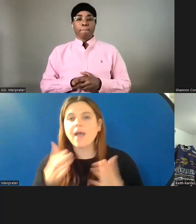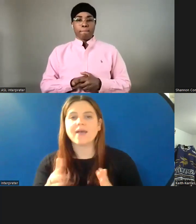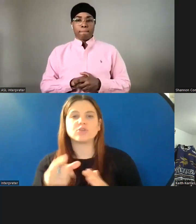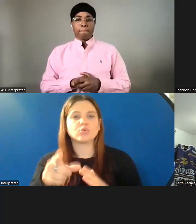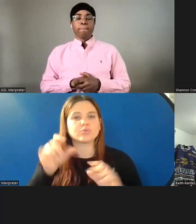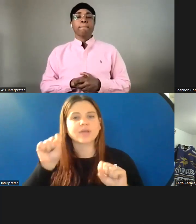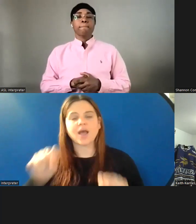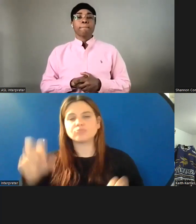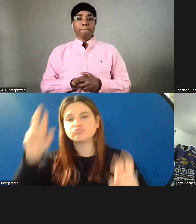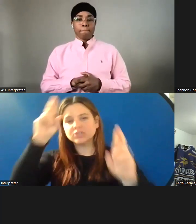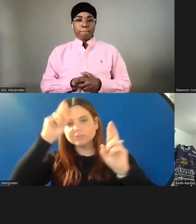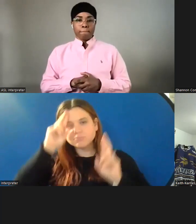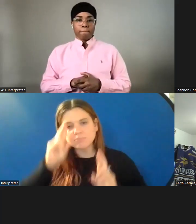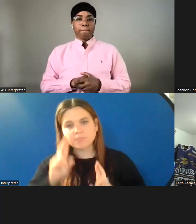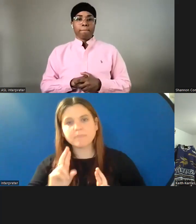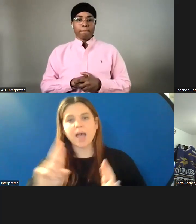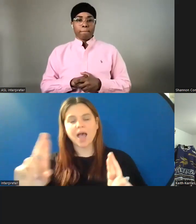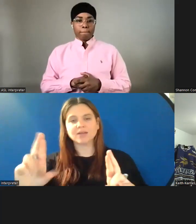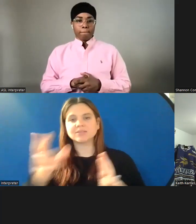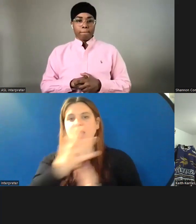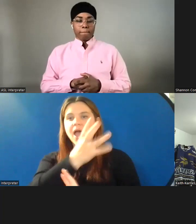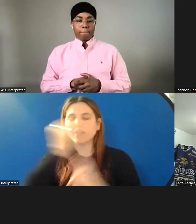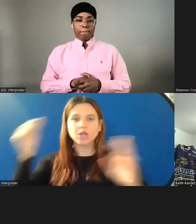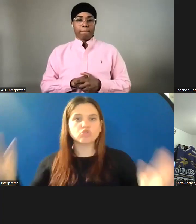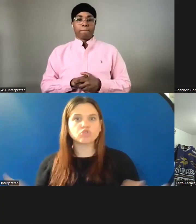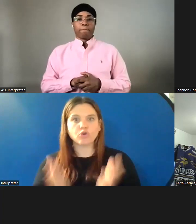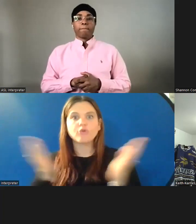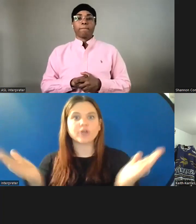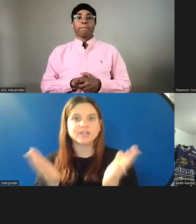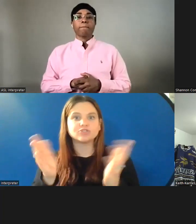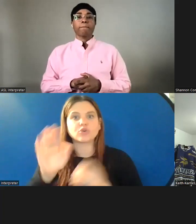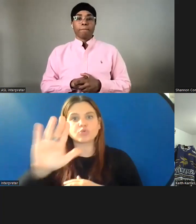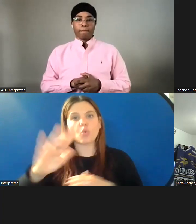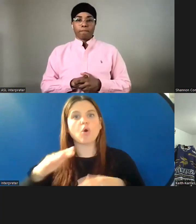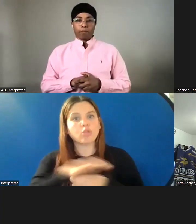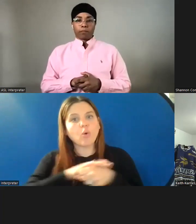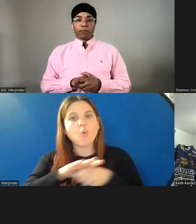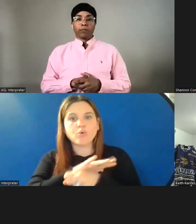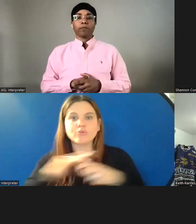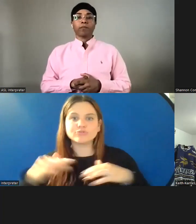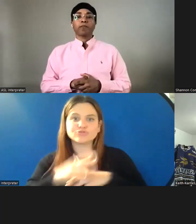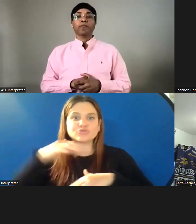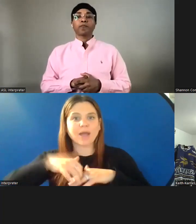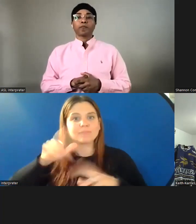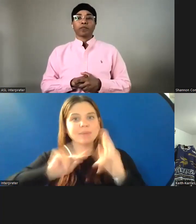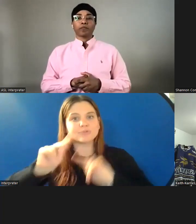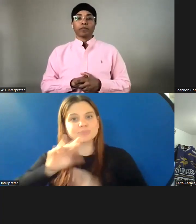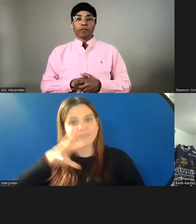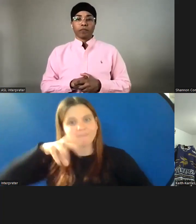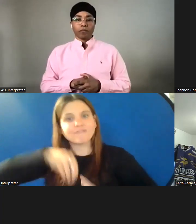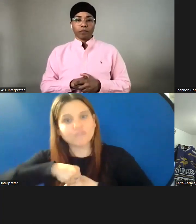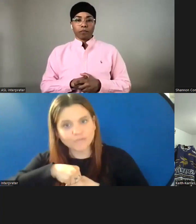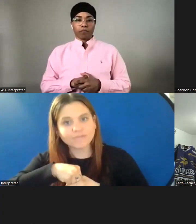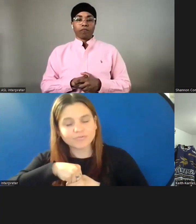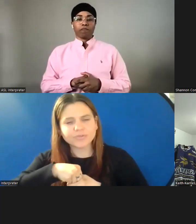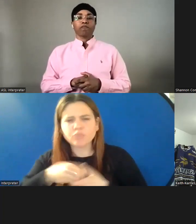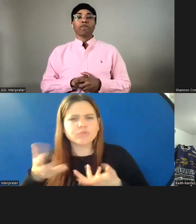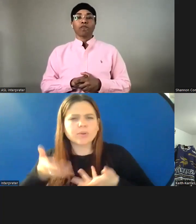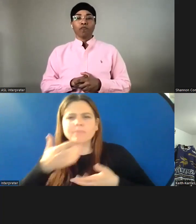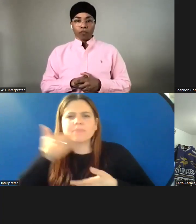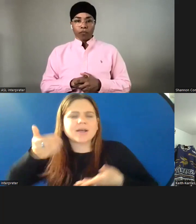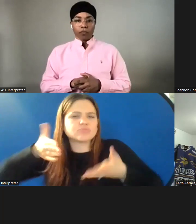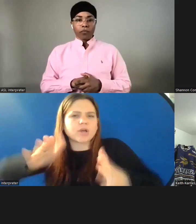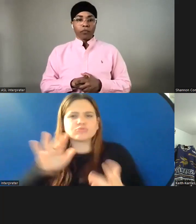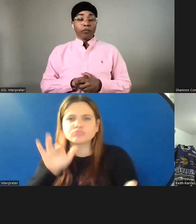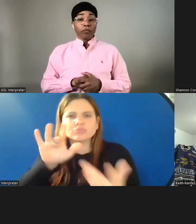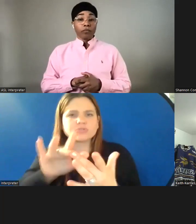or facilitate collaboration with local tribes? And this author is coming in from Appleton, Wisconsin. Well, I